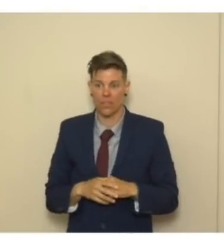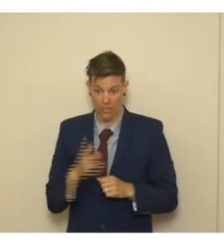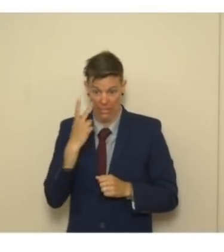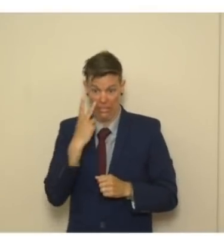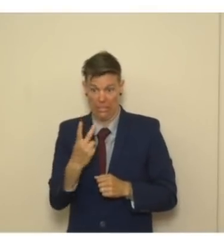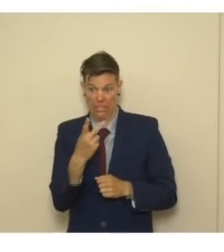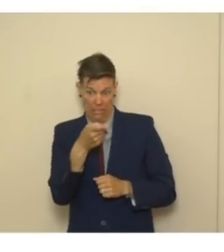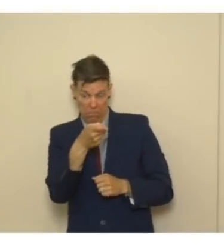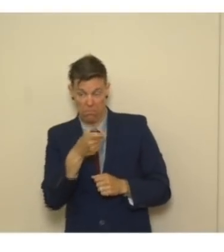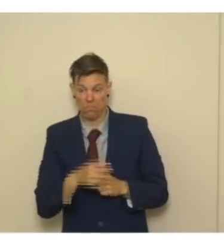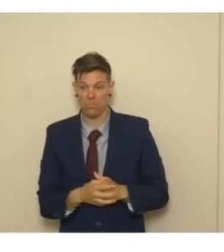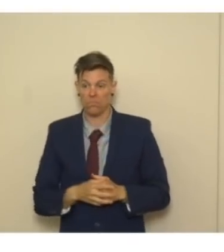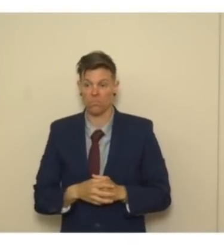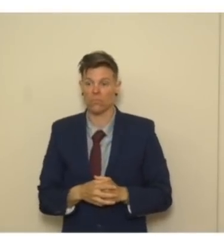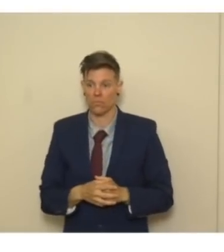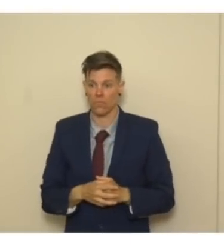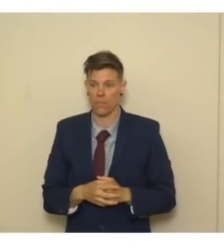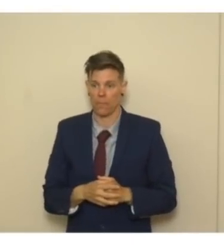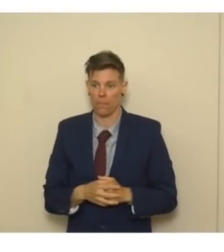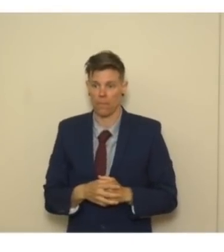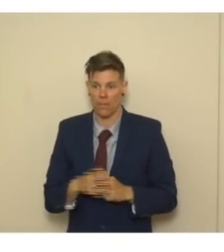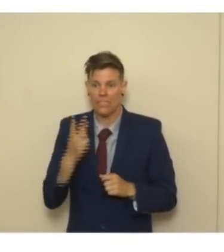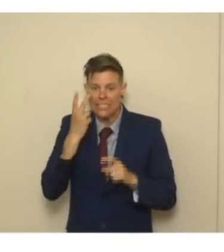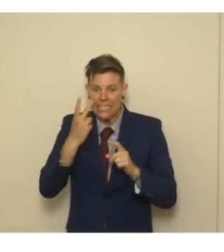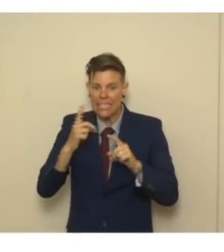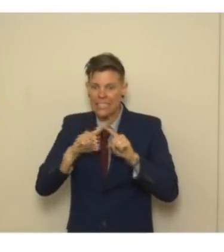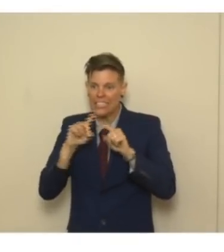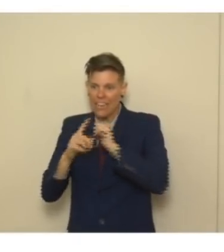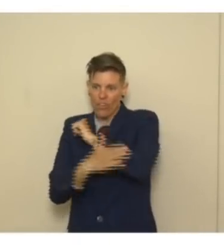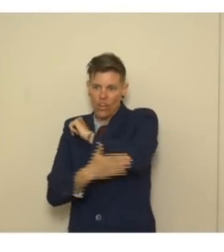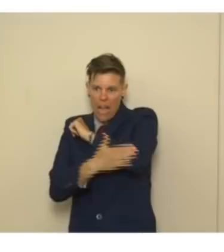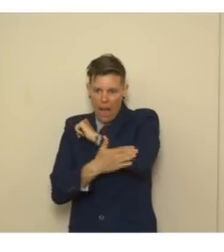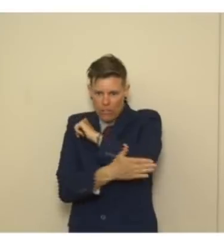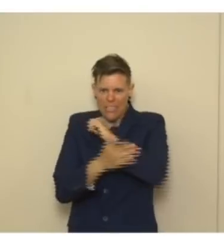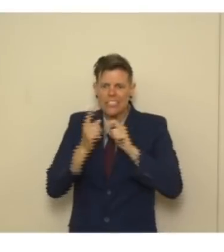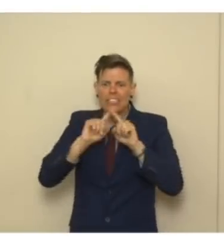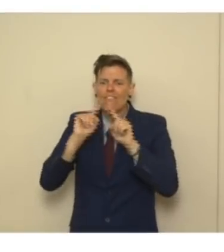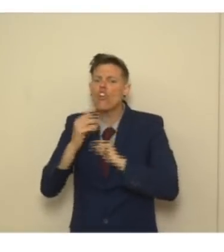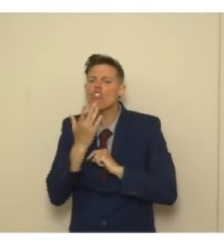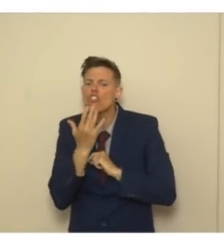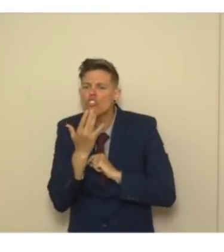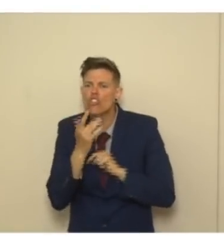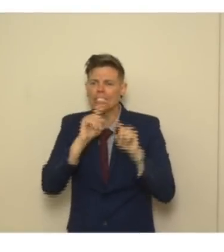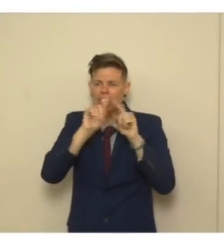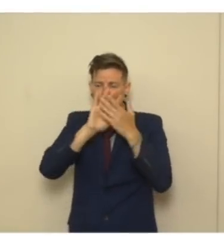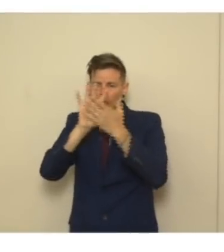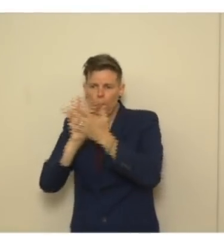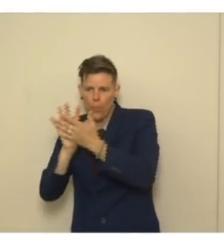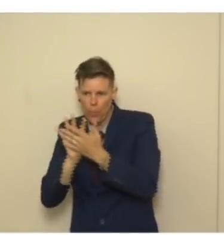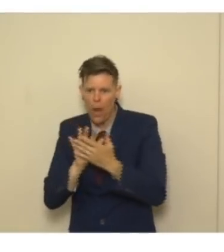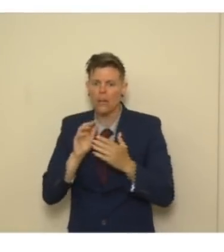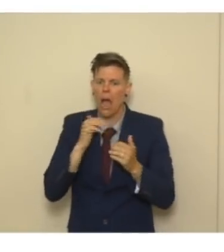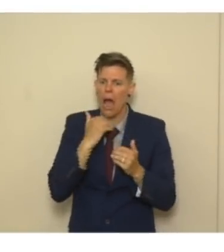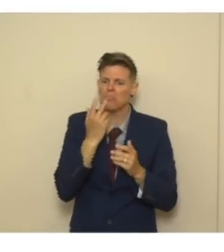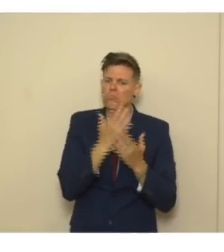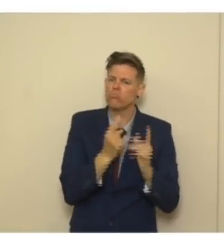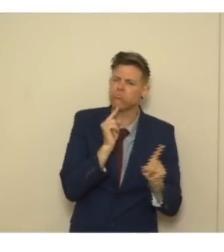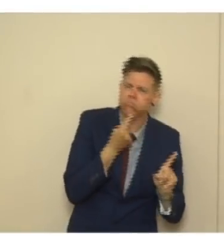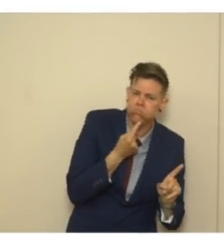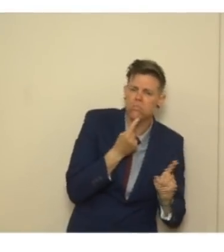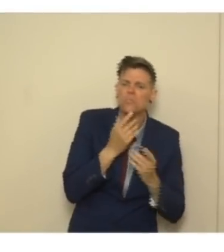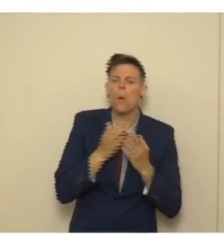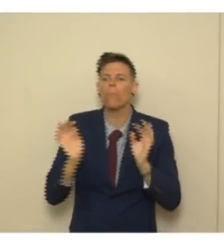the counties are shaded by intensity, but there's a fair amount of case activity in the Panhandle, particularly close to the New